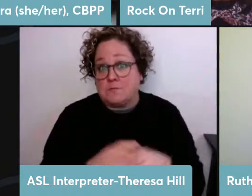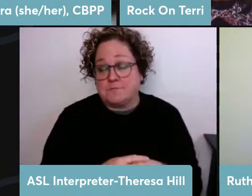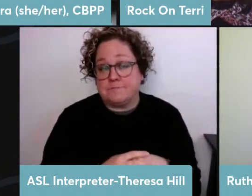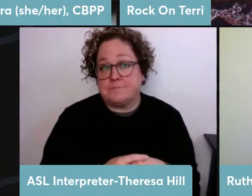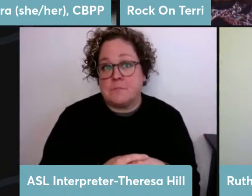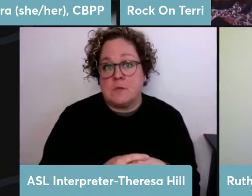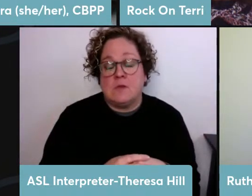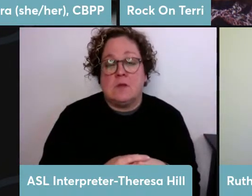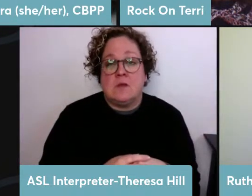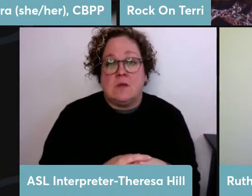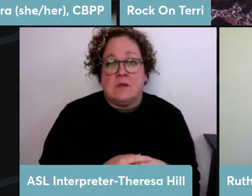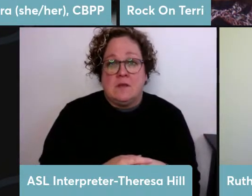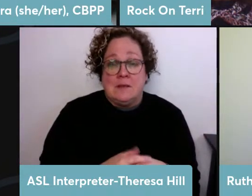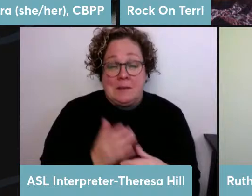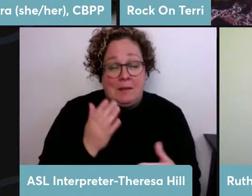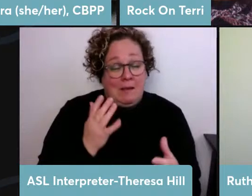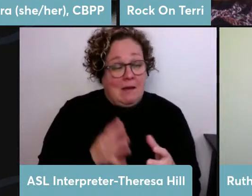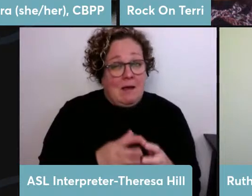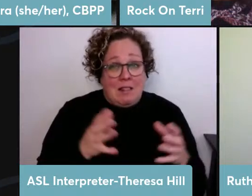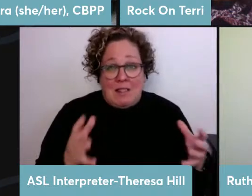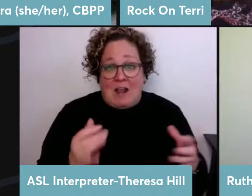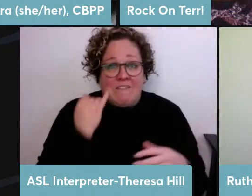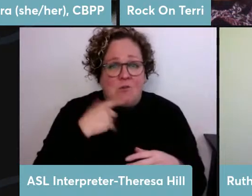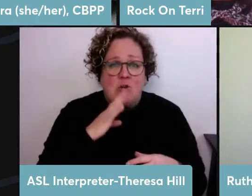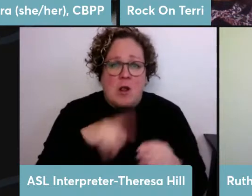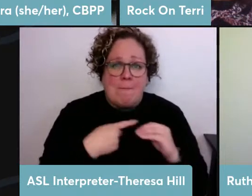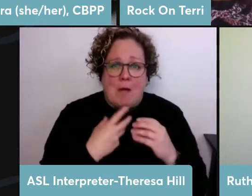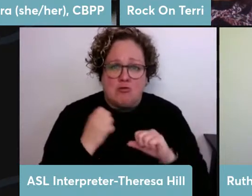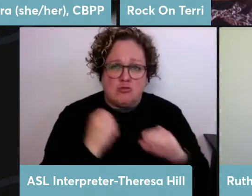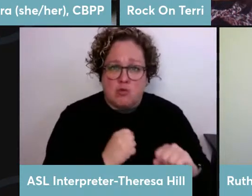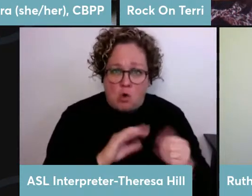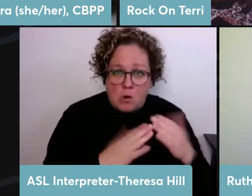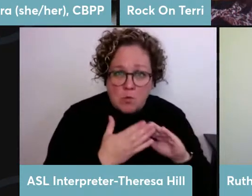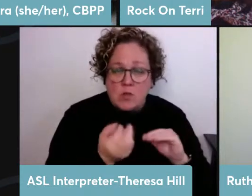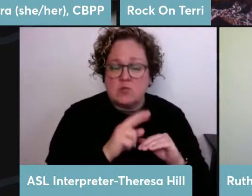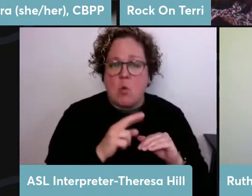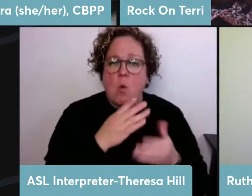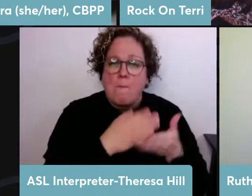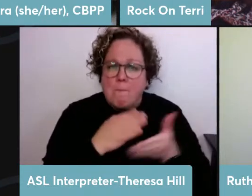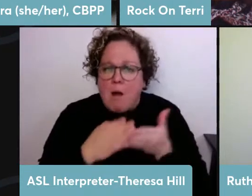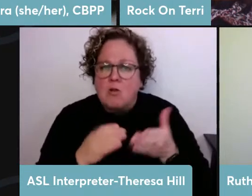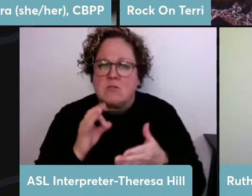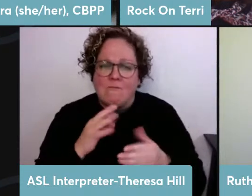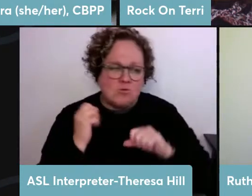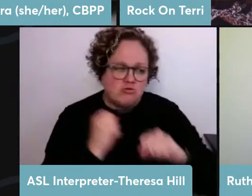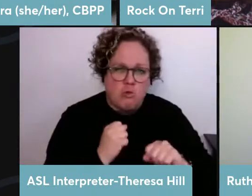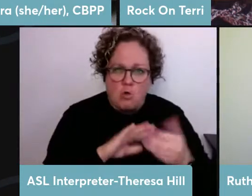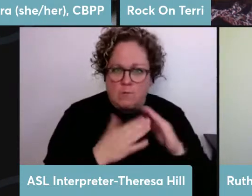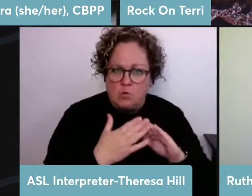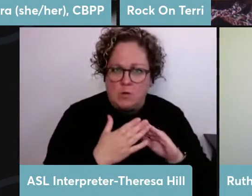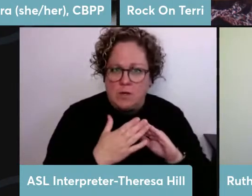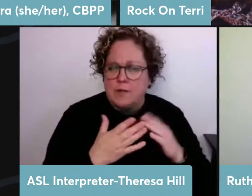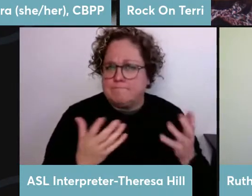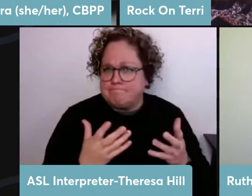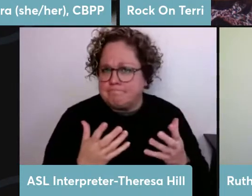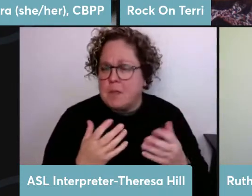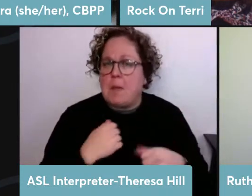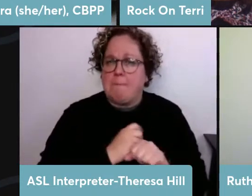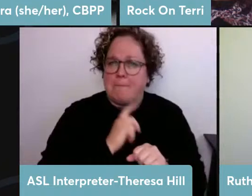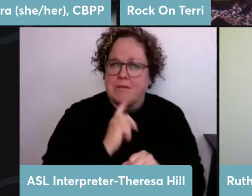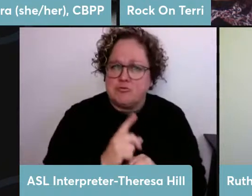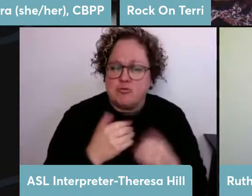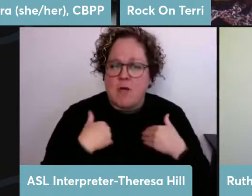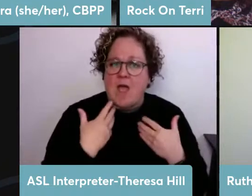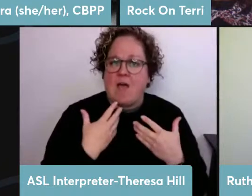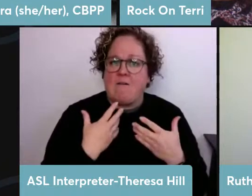this, whether we're talking about strong communities or the components of strong or stronger communities, is making sure there are sustainable